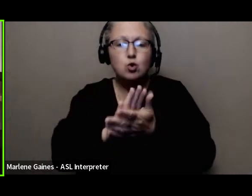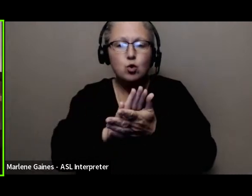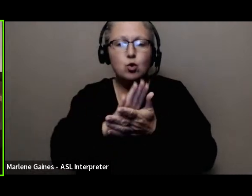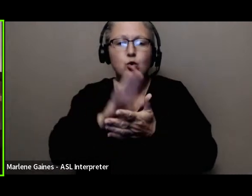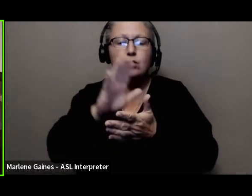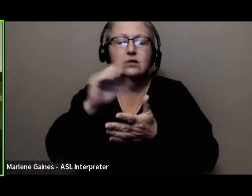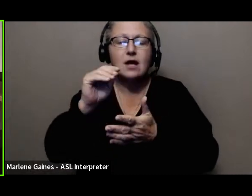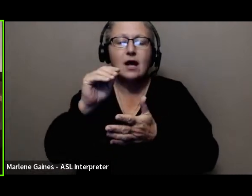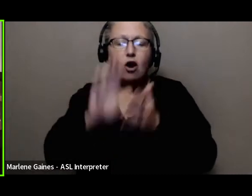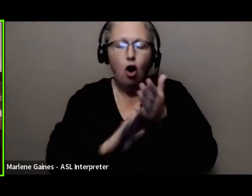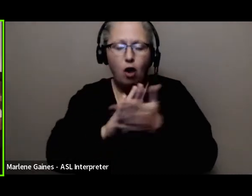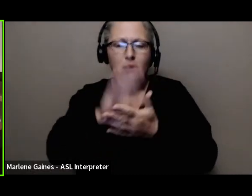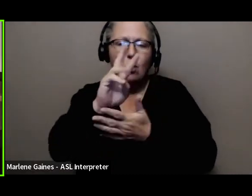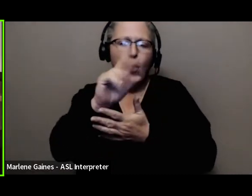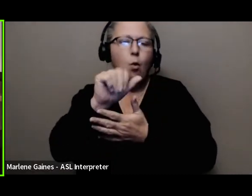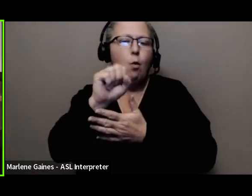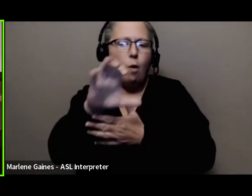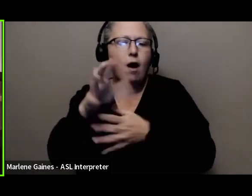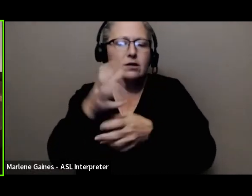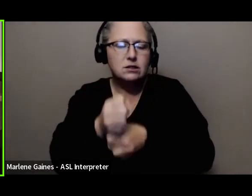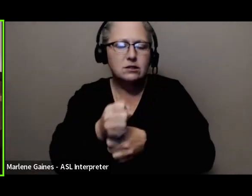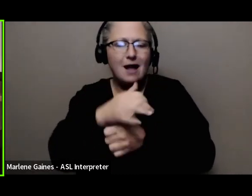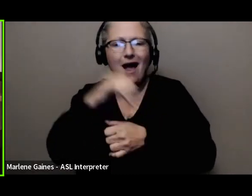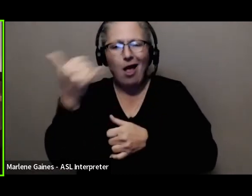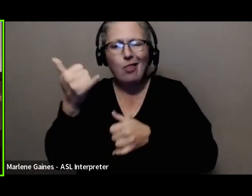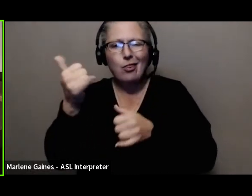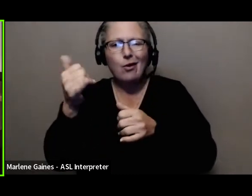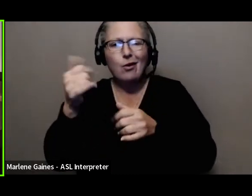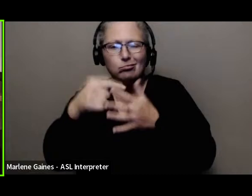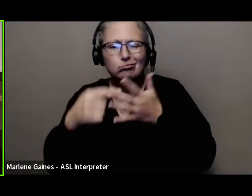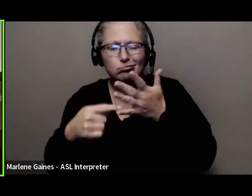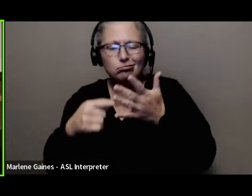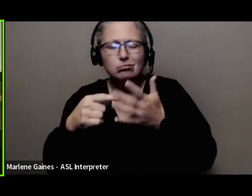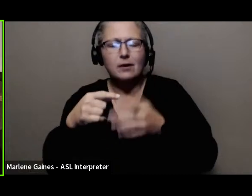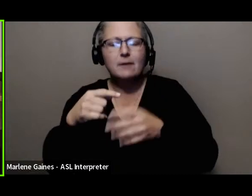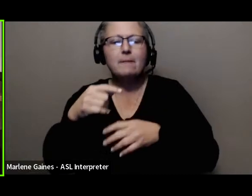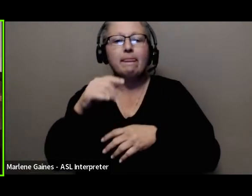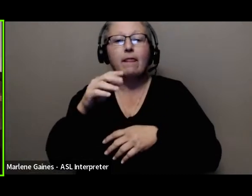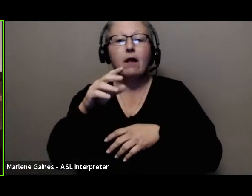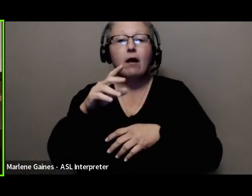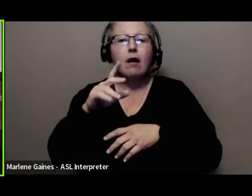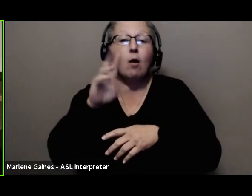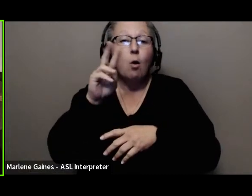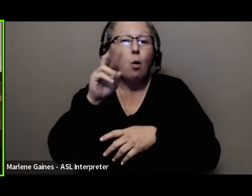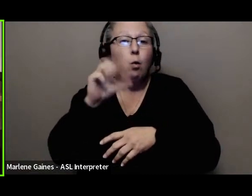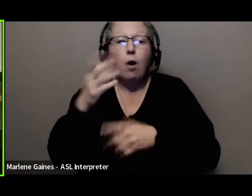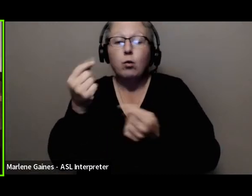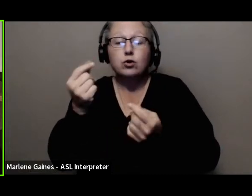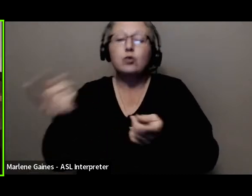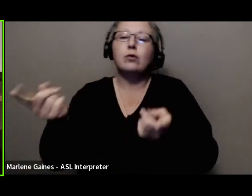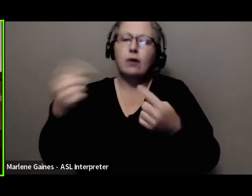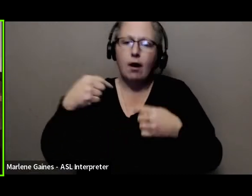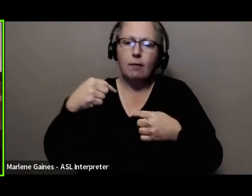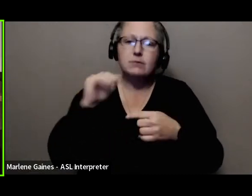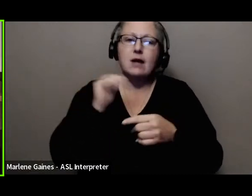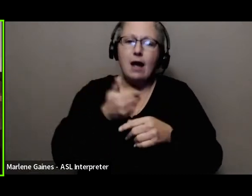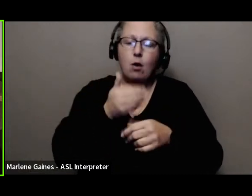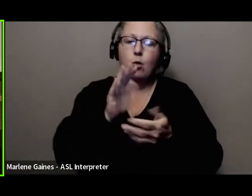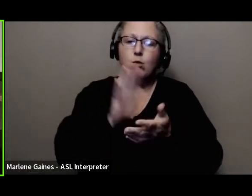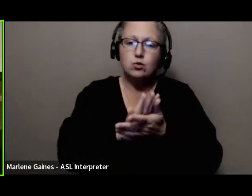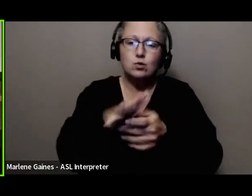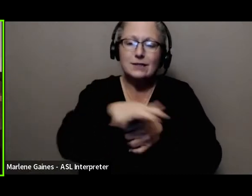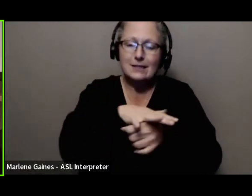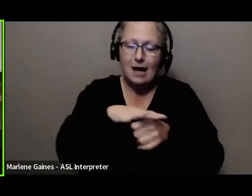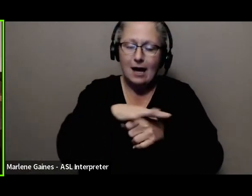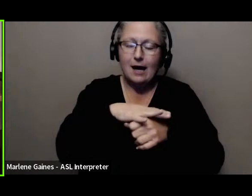for WASC, and other accreditation factors. In a sense, what WASC does is they come onto our sites and they